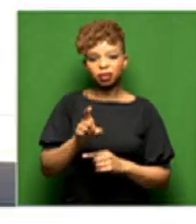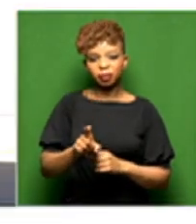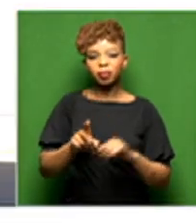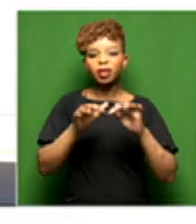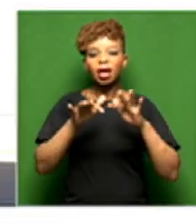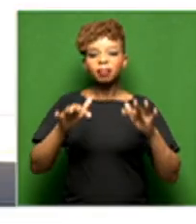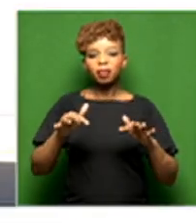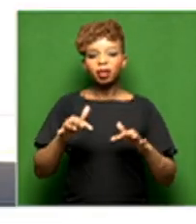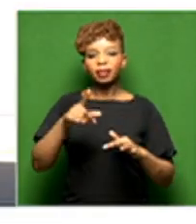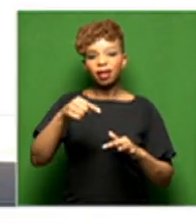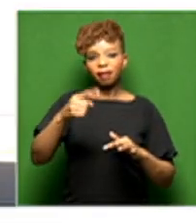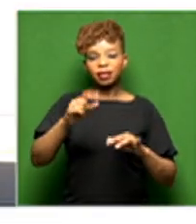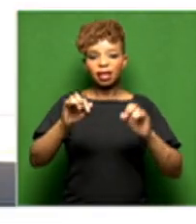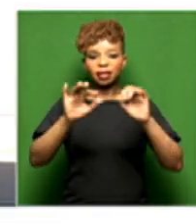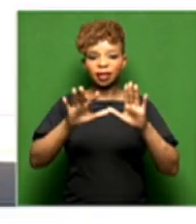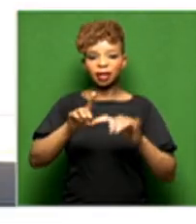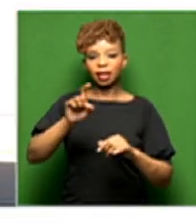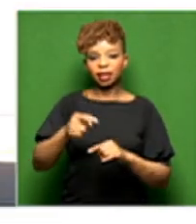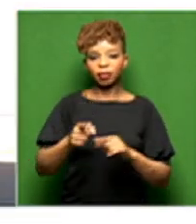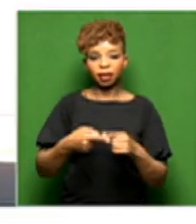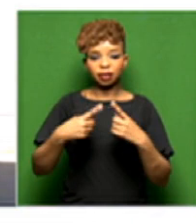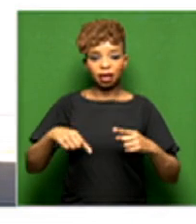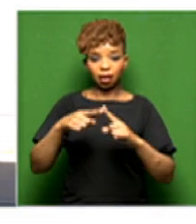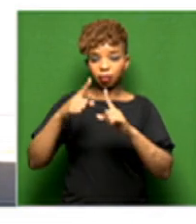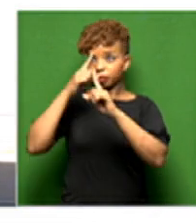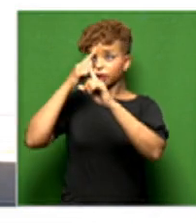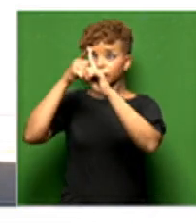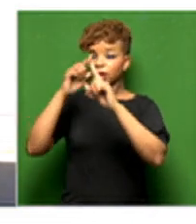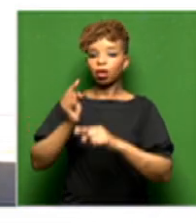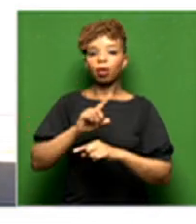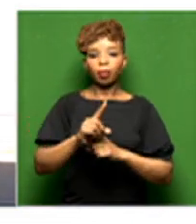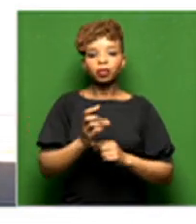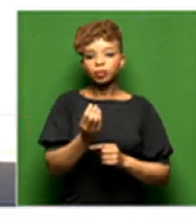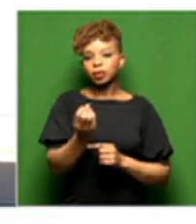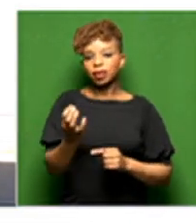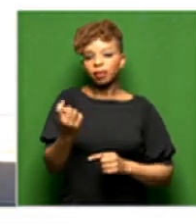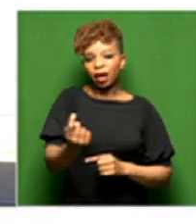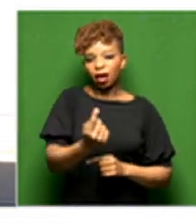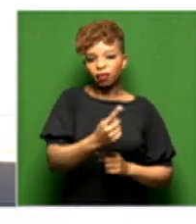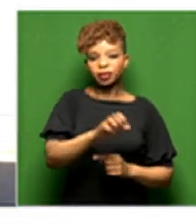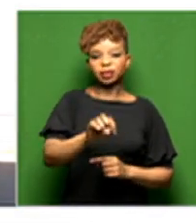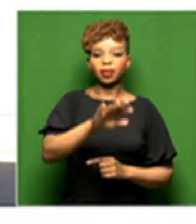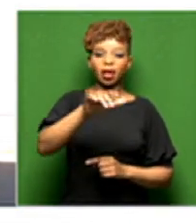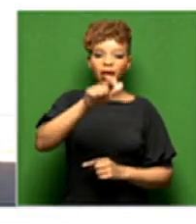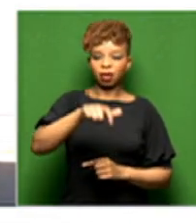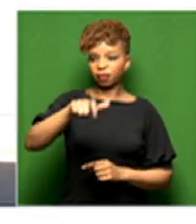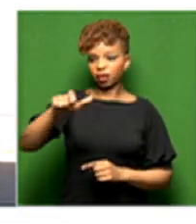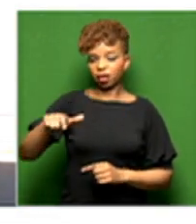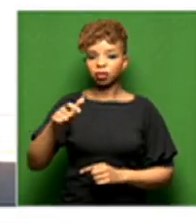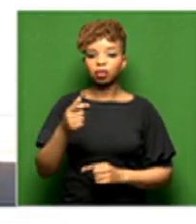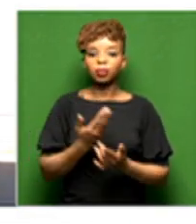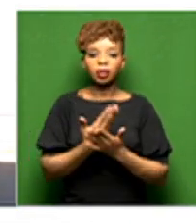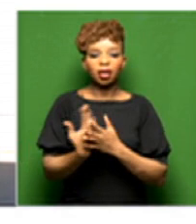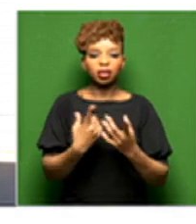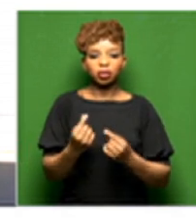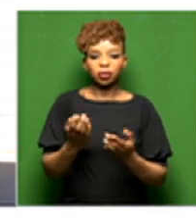will be the first 10,000, and our intention is to reach every South African. We can do this in time. We know that. We know the cost of this venture, and